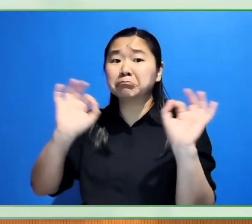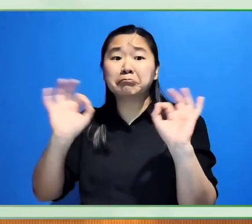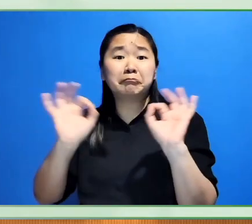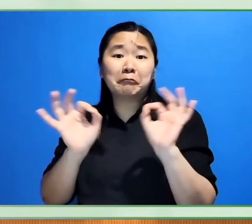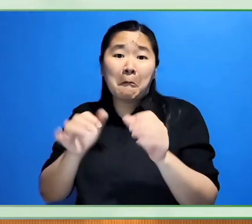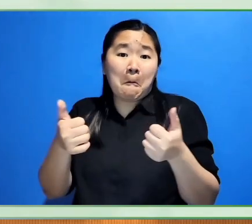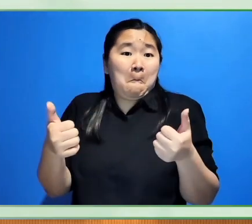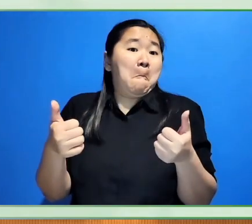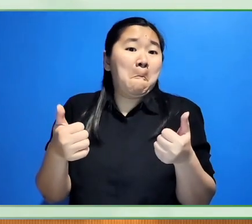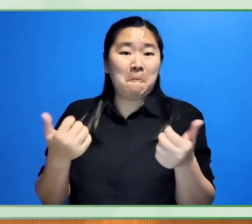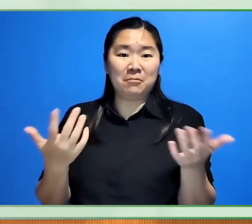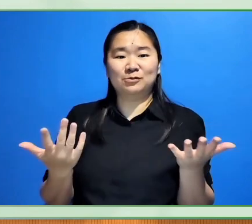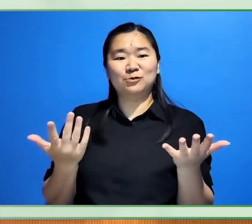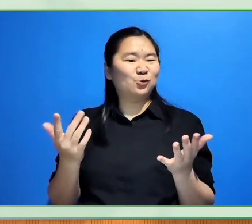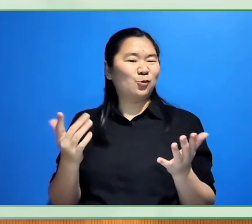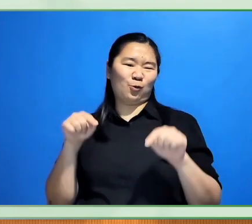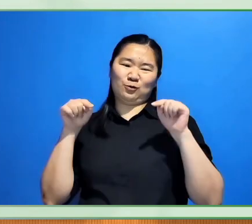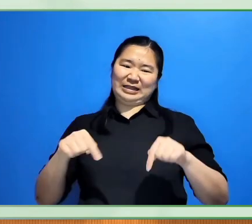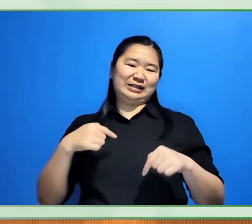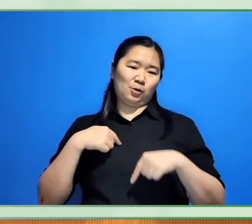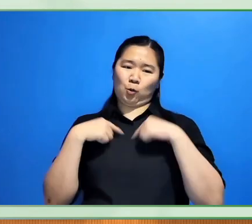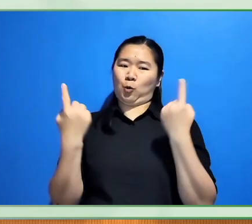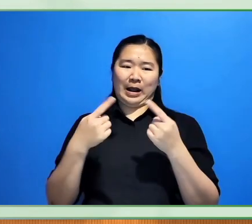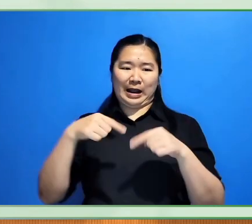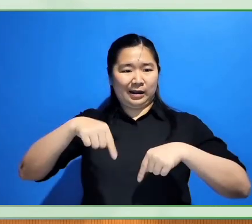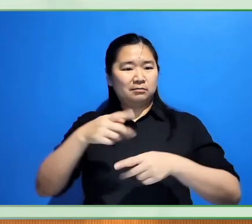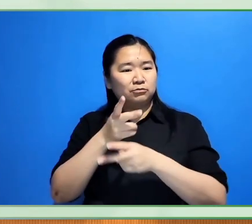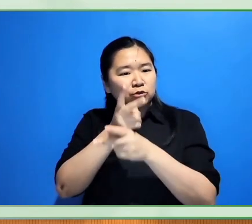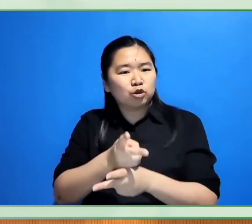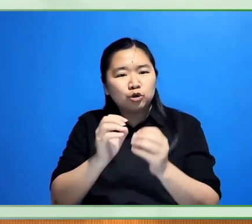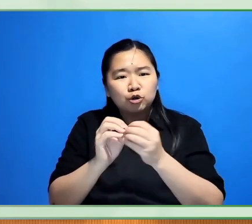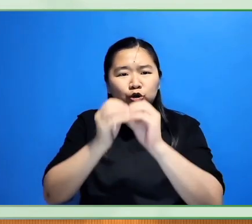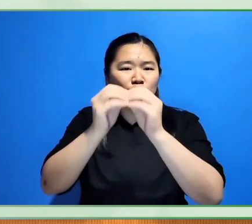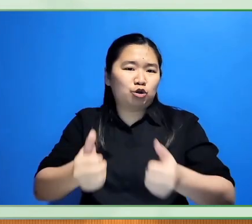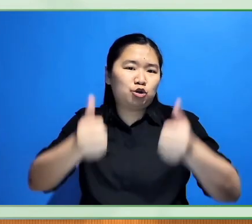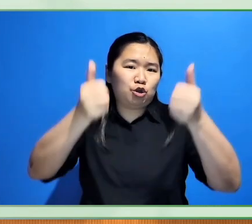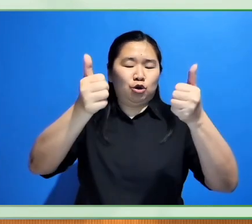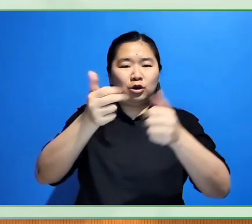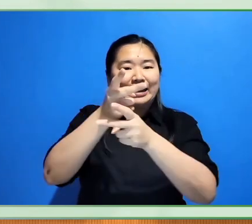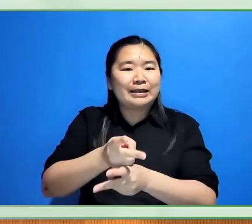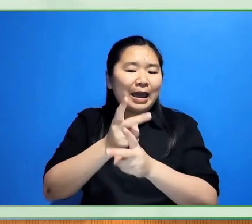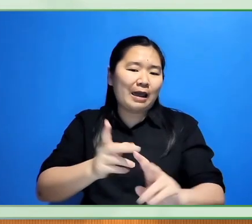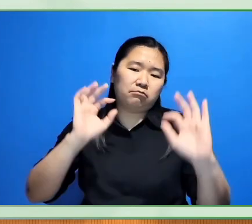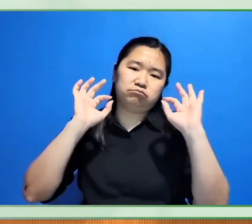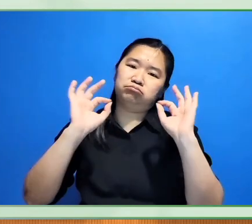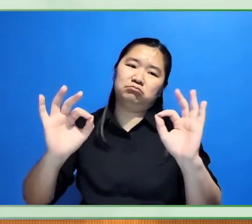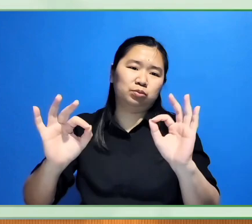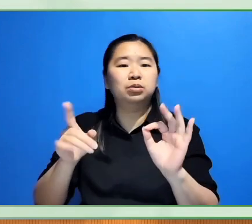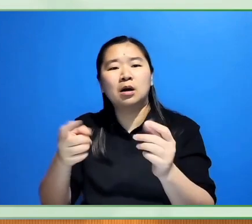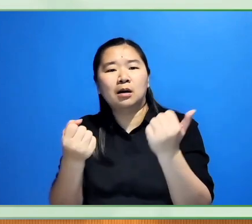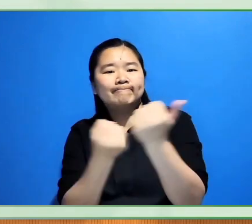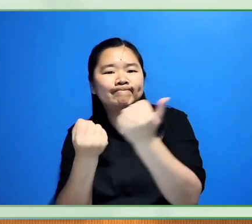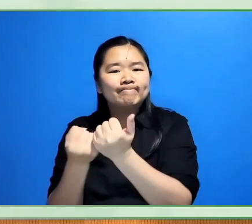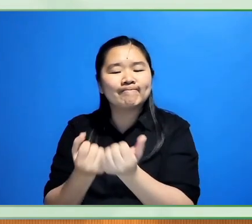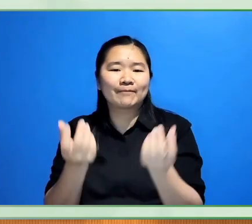This is what we give to patients. So the Hannibal arm is the full bionic arm. The Angel arm is a cosmetic arm.